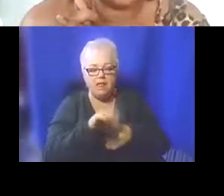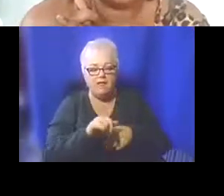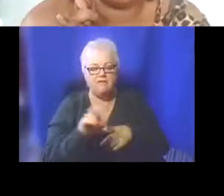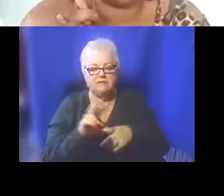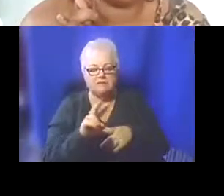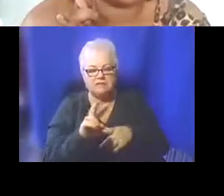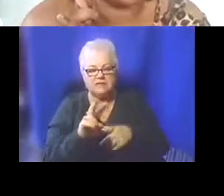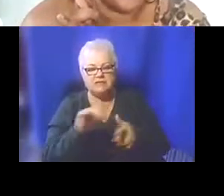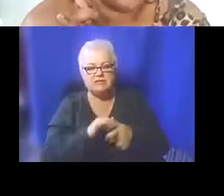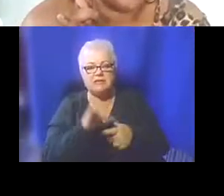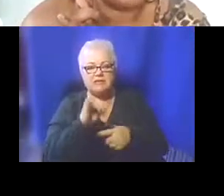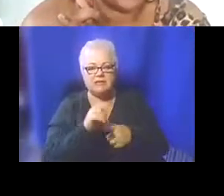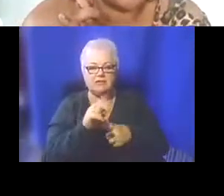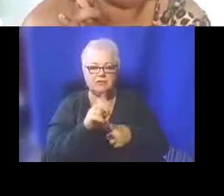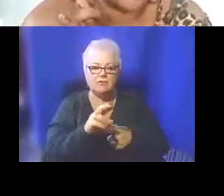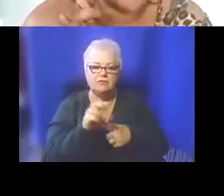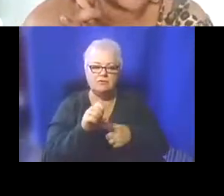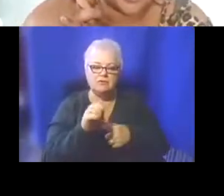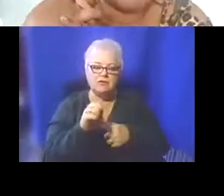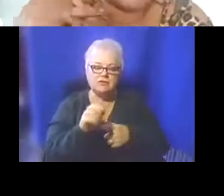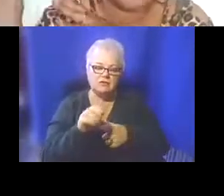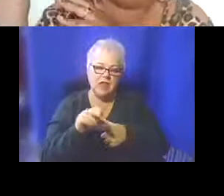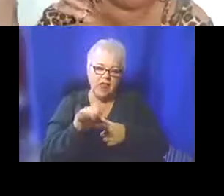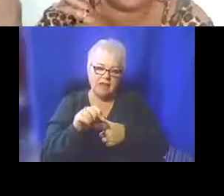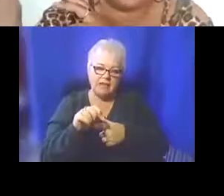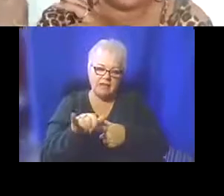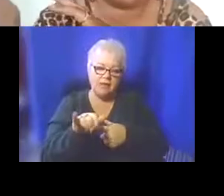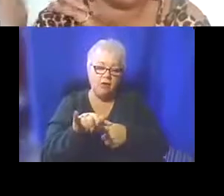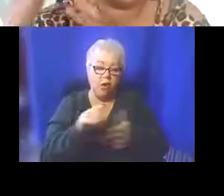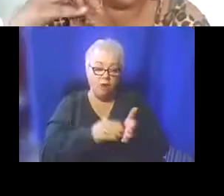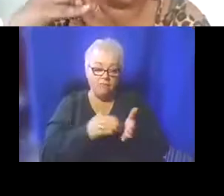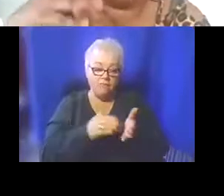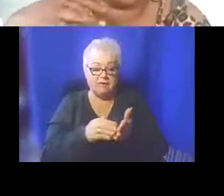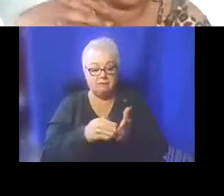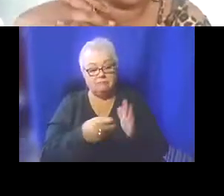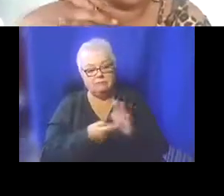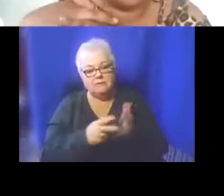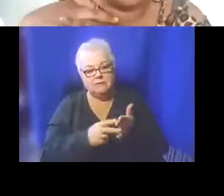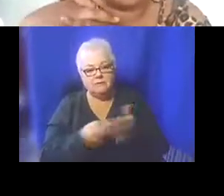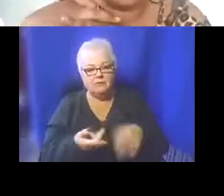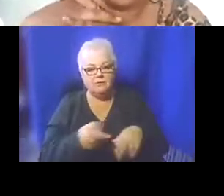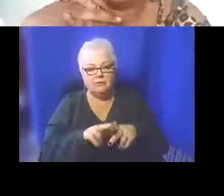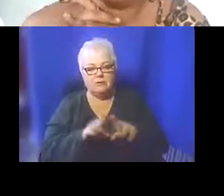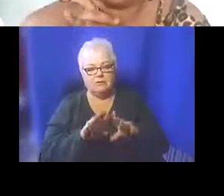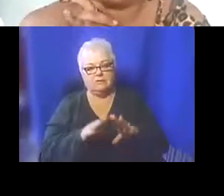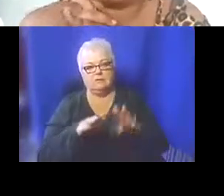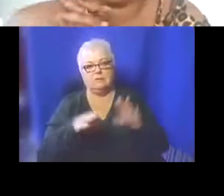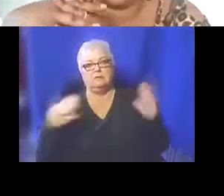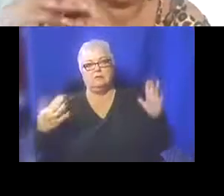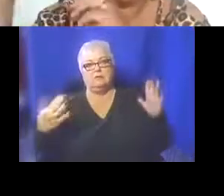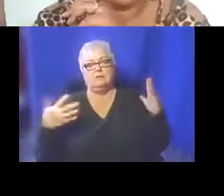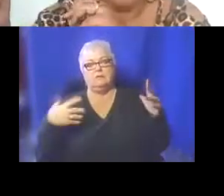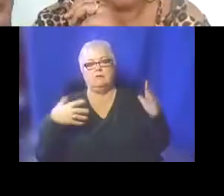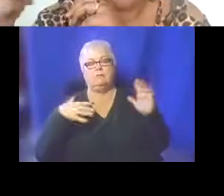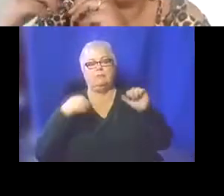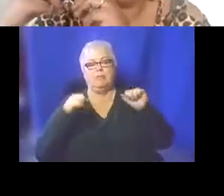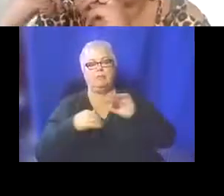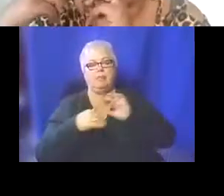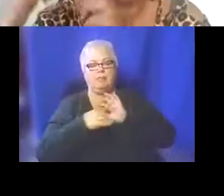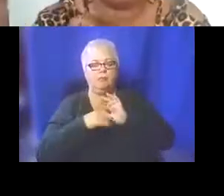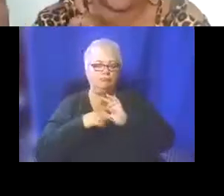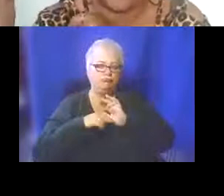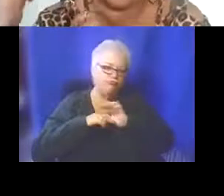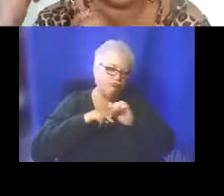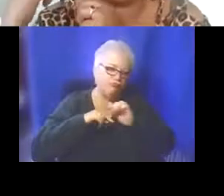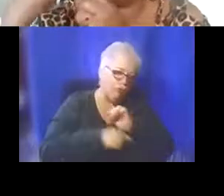intersectionality. Intersectionality at many times can mean increased vulnerabilities for folks. So again, to think about